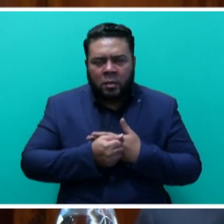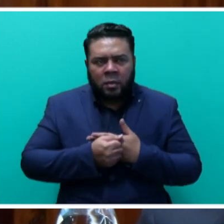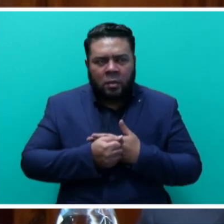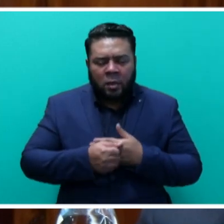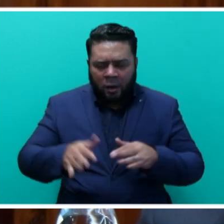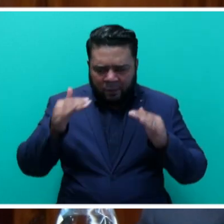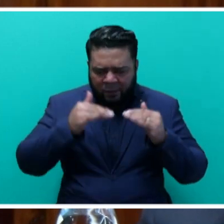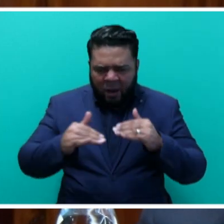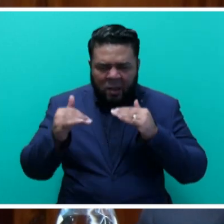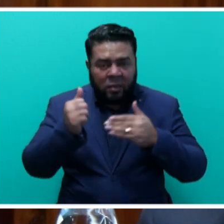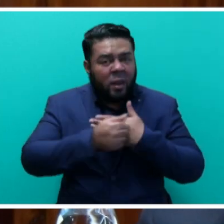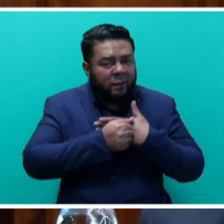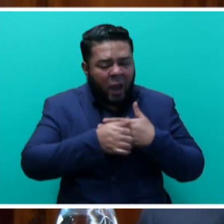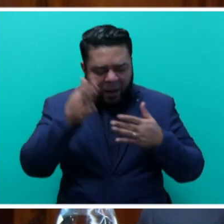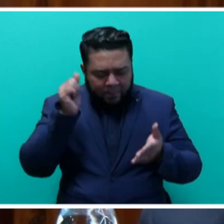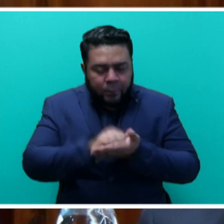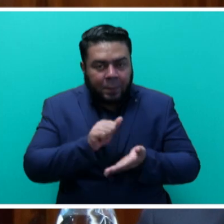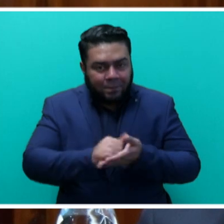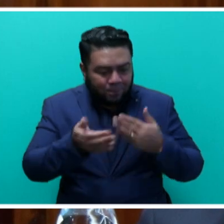are conducted safely and efficiently.